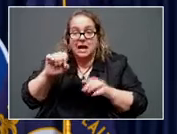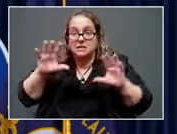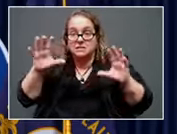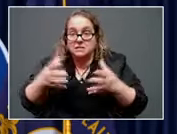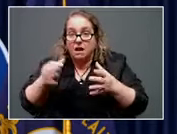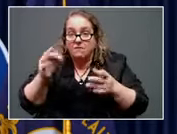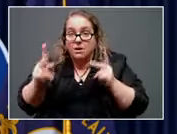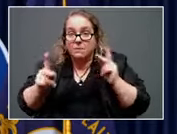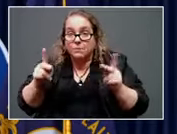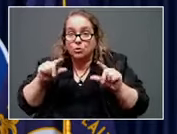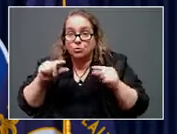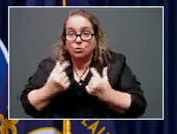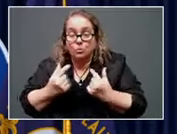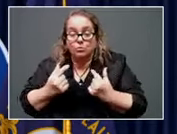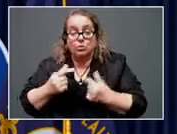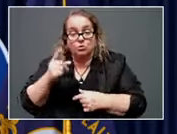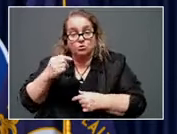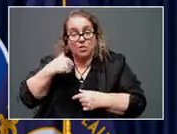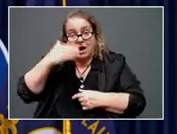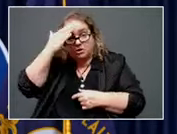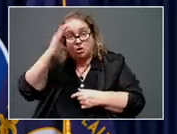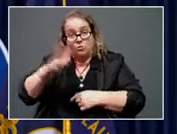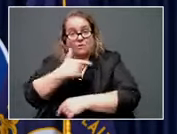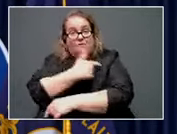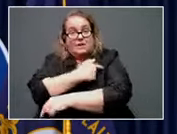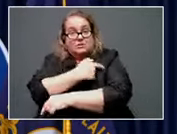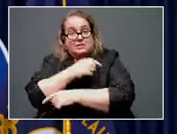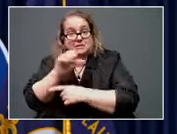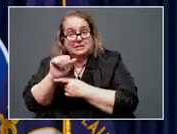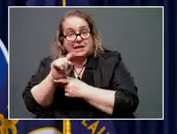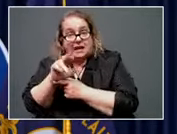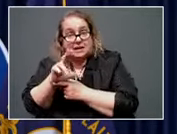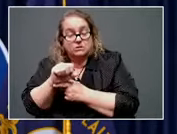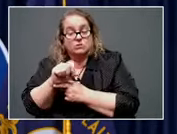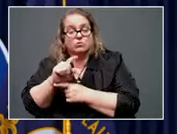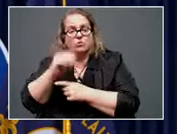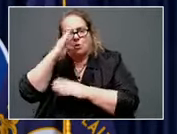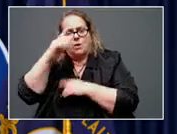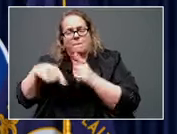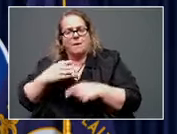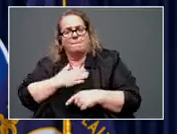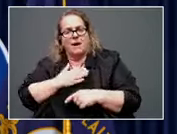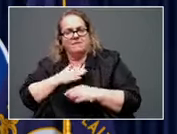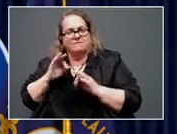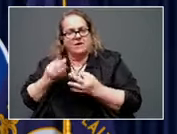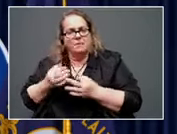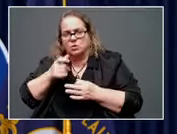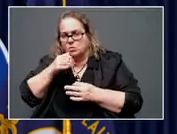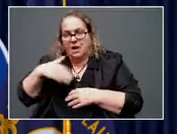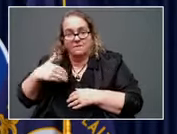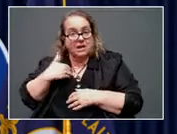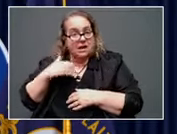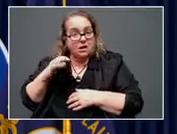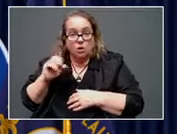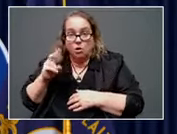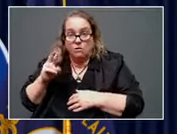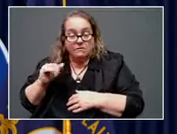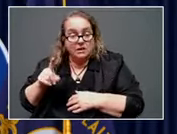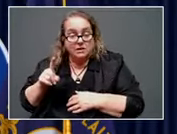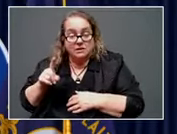know their vaccination status, to worrying about those in my family that certainly have not had COVID and